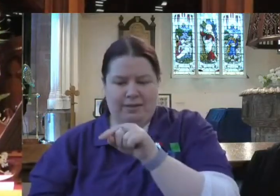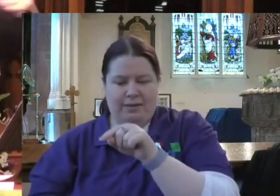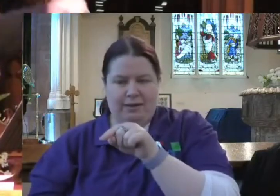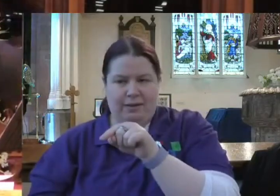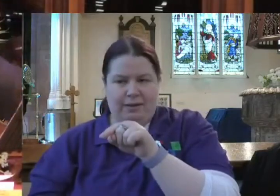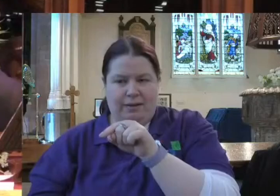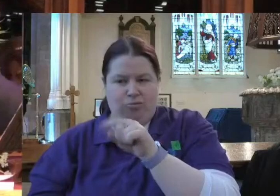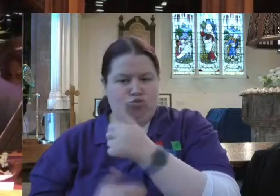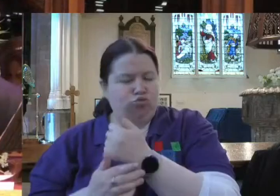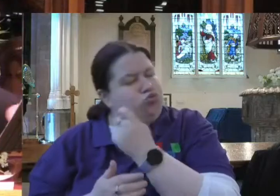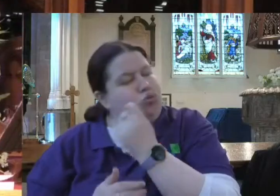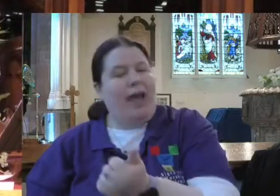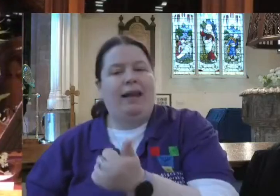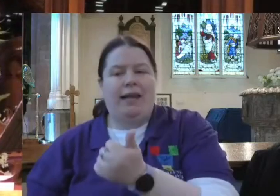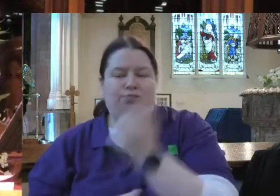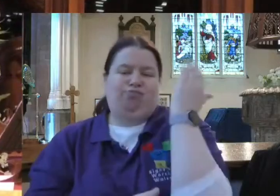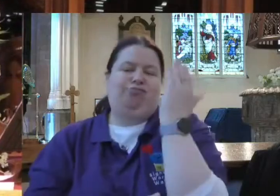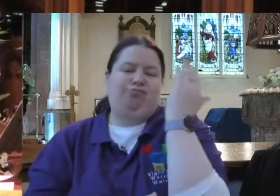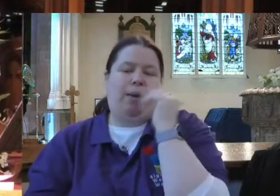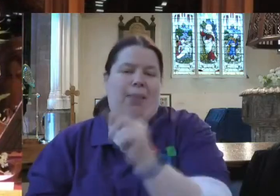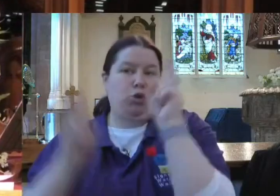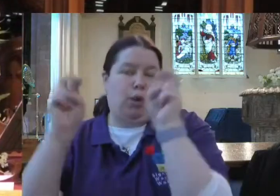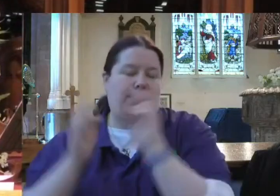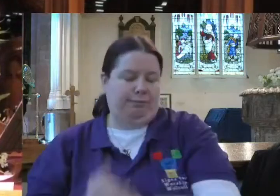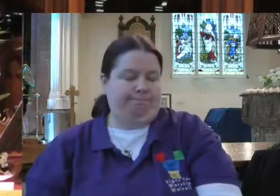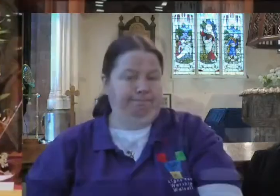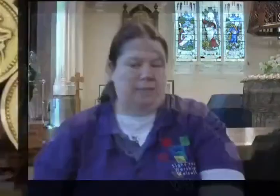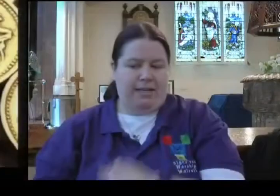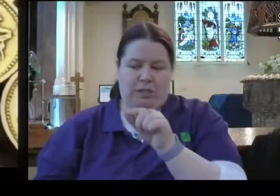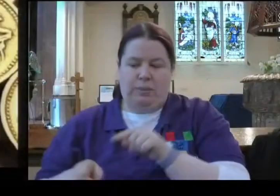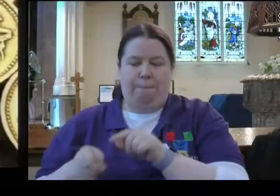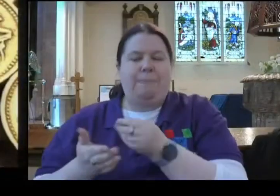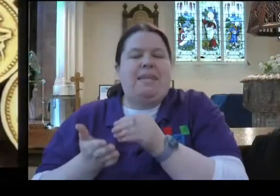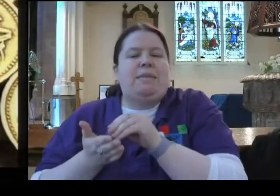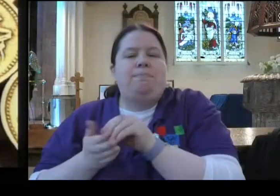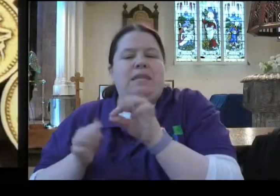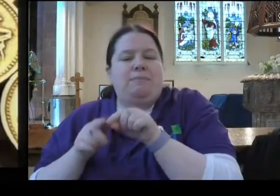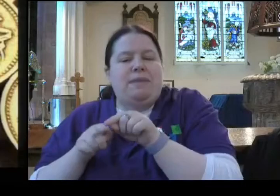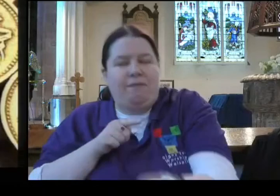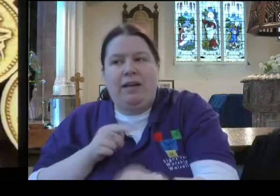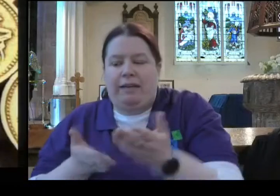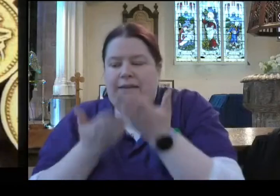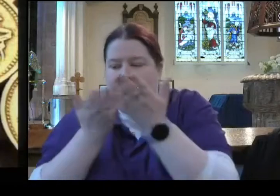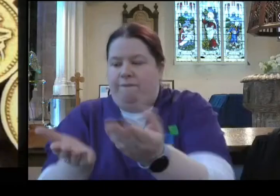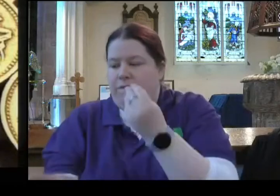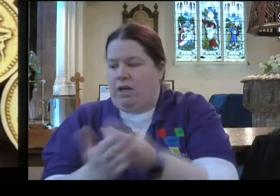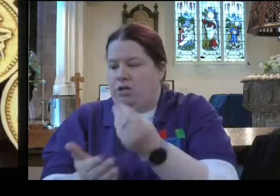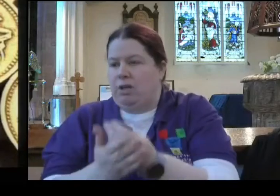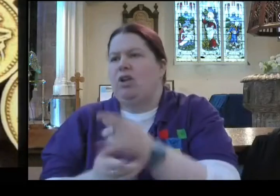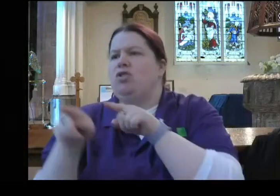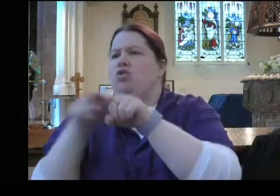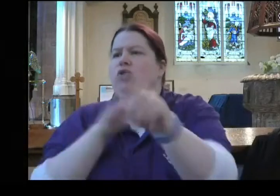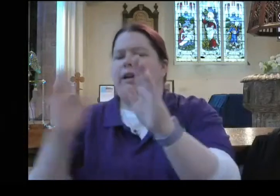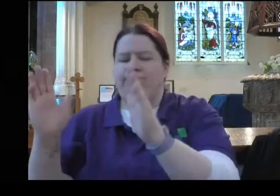least often talked about. So specifically, I'm looking at giving financially. Could you just try and recenter that,